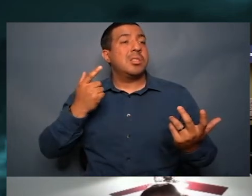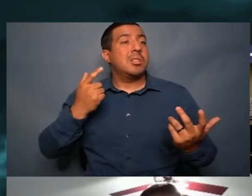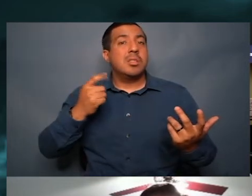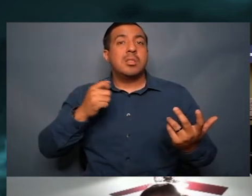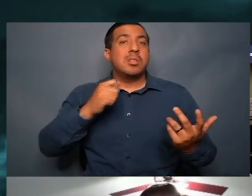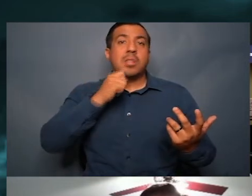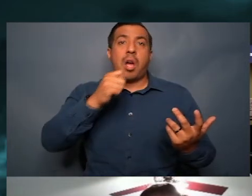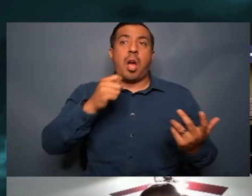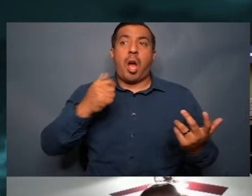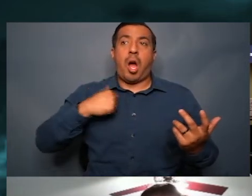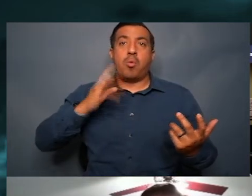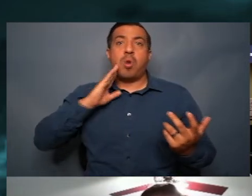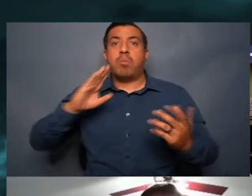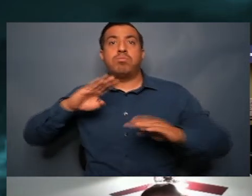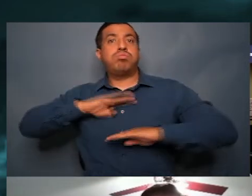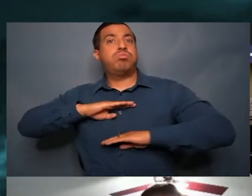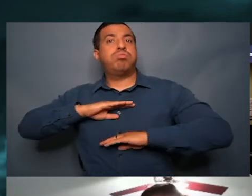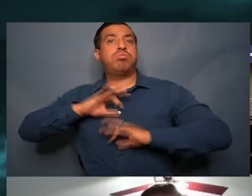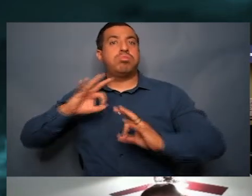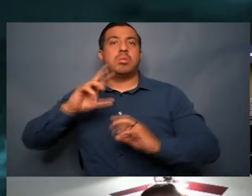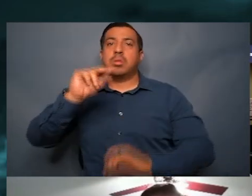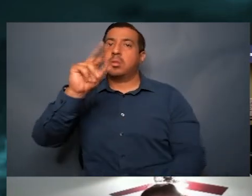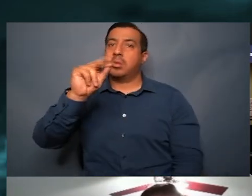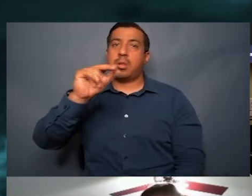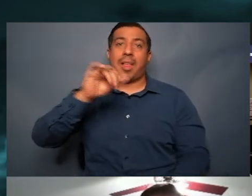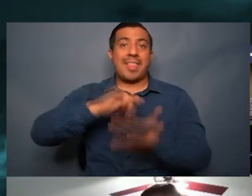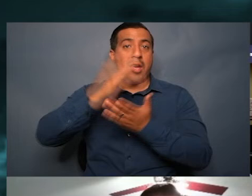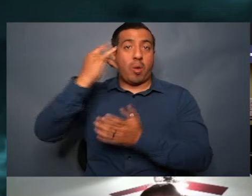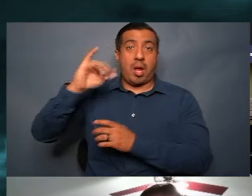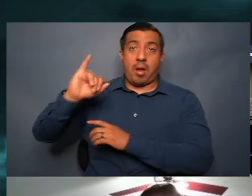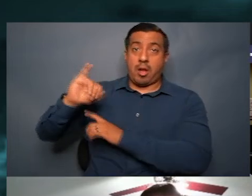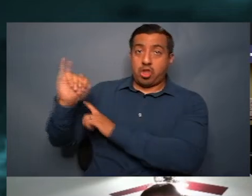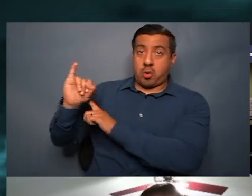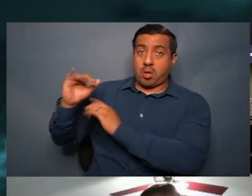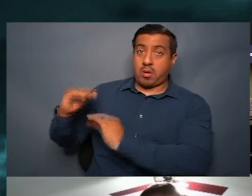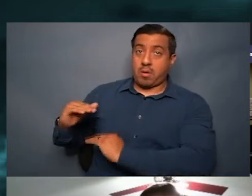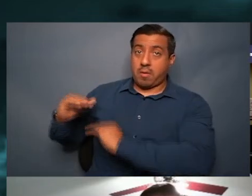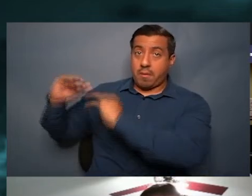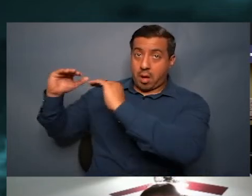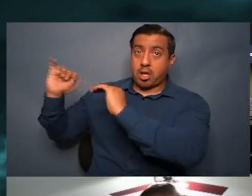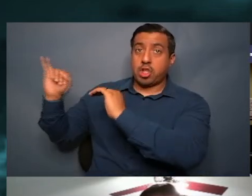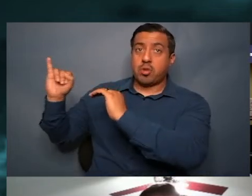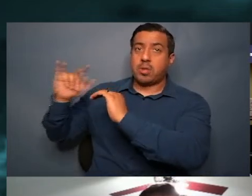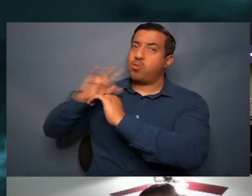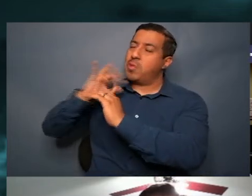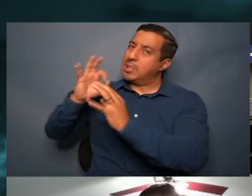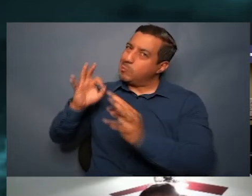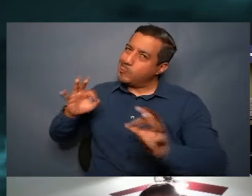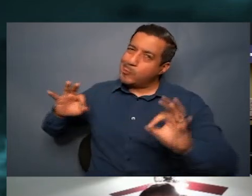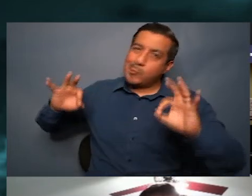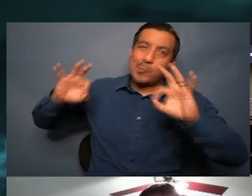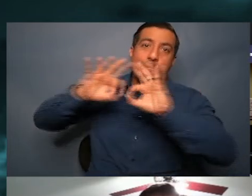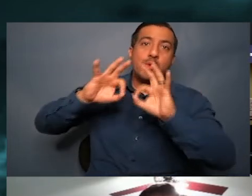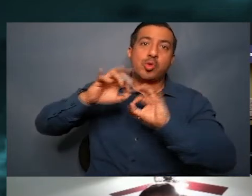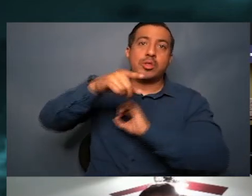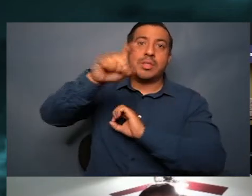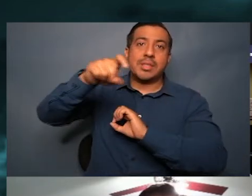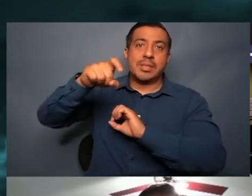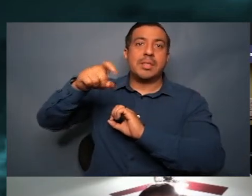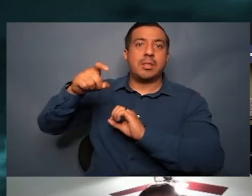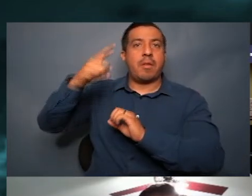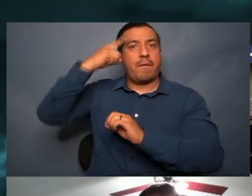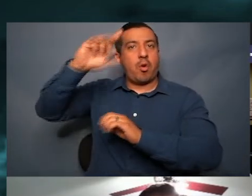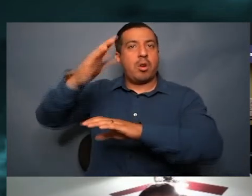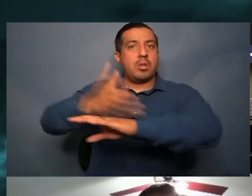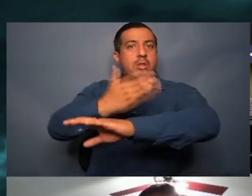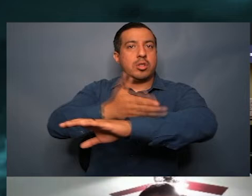in which makes you whole. That's why insurance, flood insurance, is crucial for you to get your home